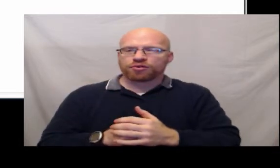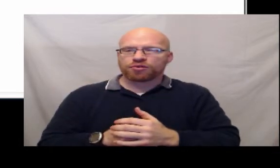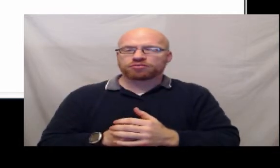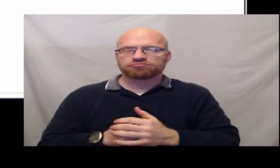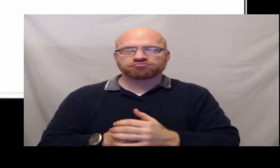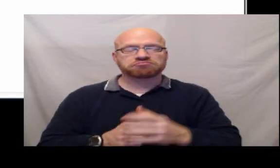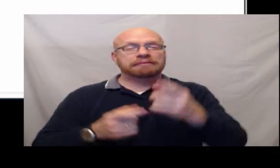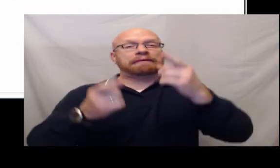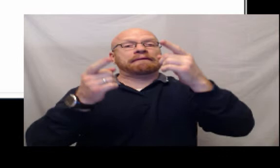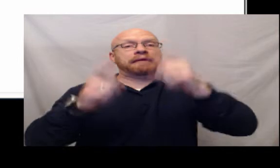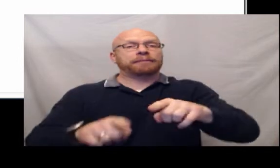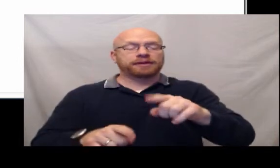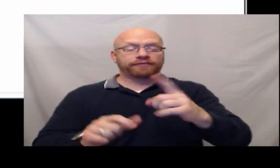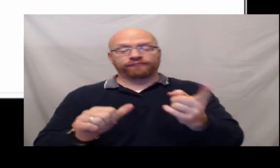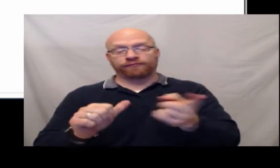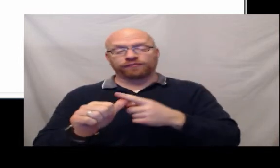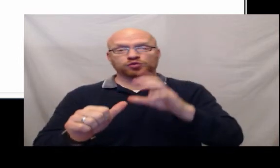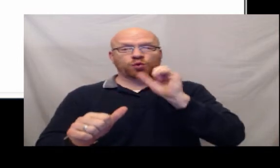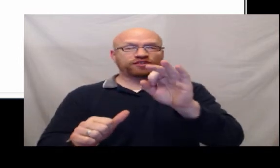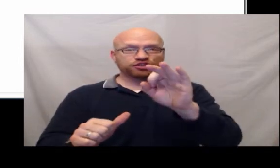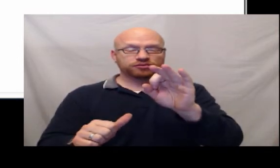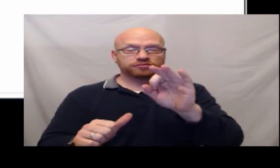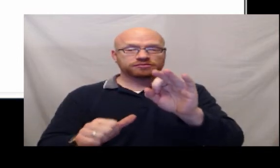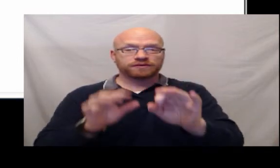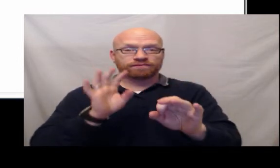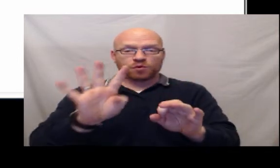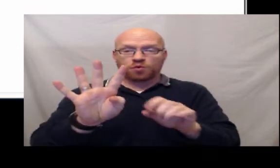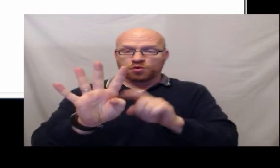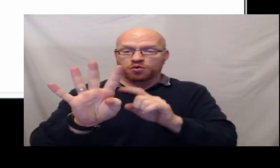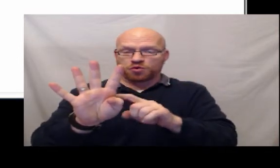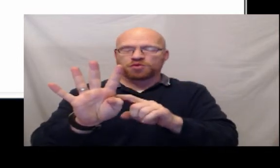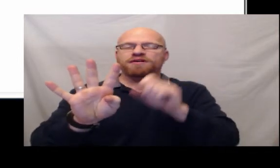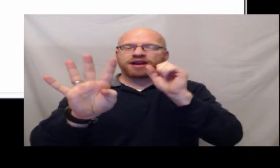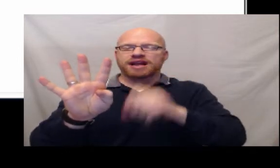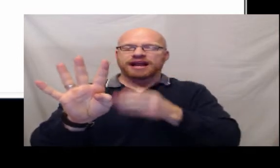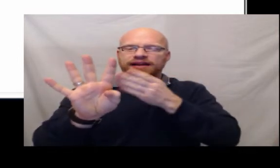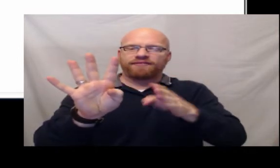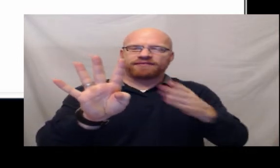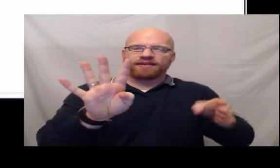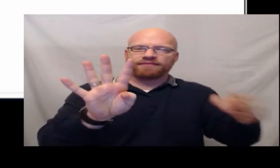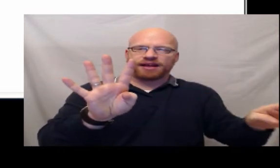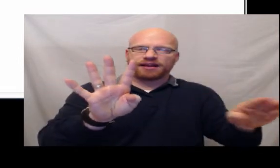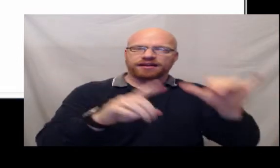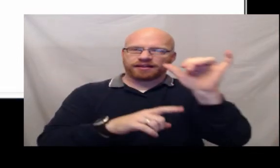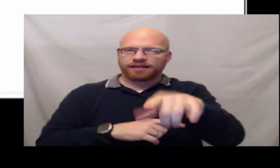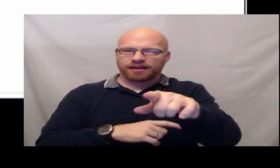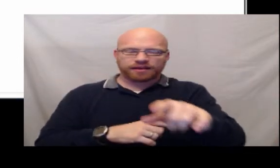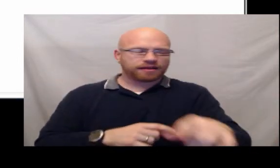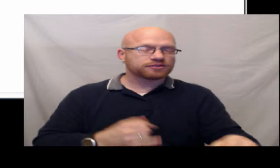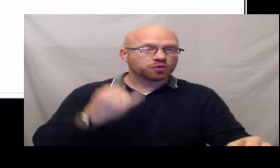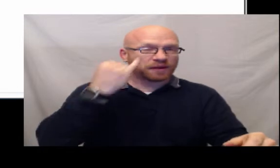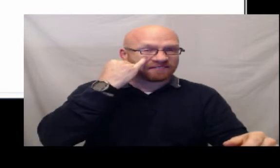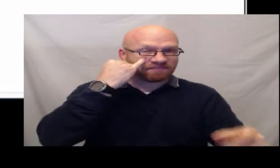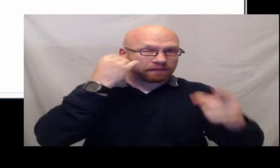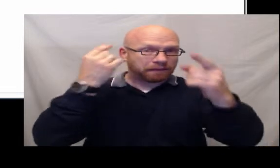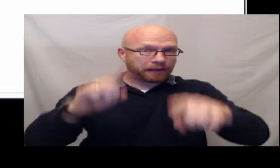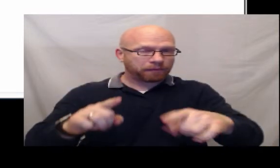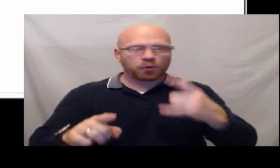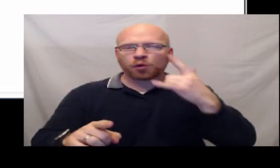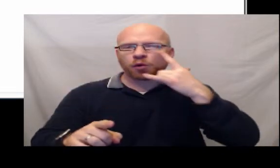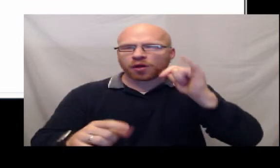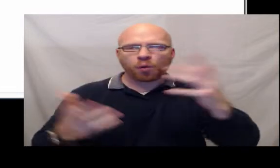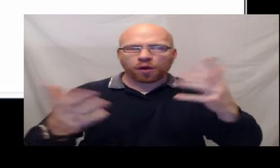or I can try and divide by a 4. Now, the first coefficient is 4. I can divide that through and